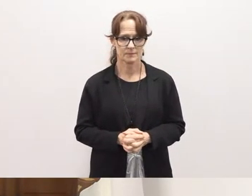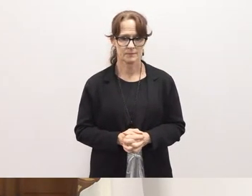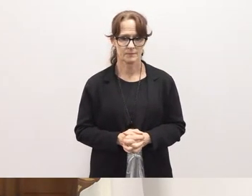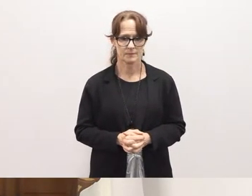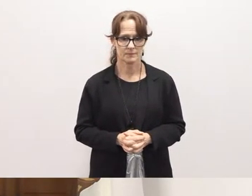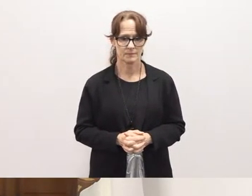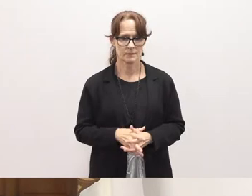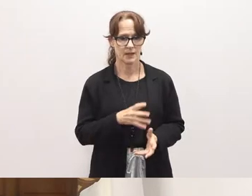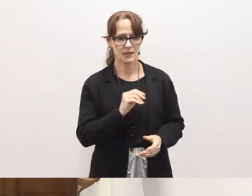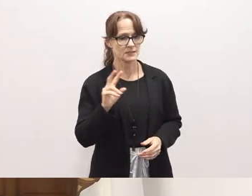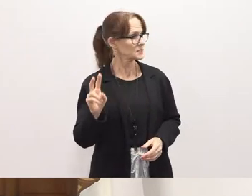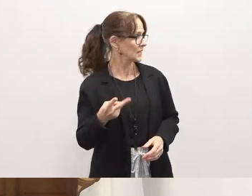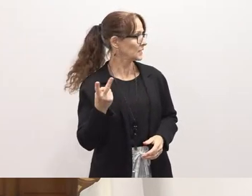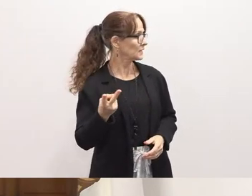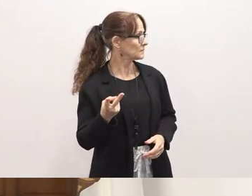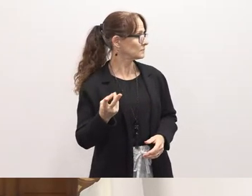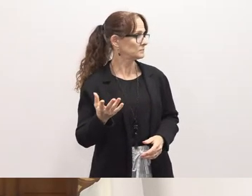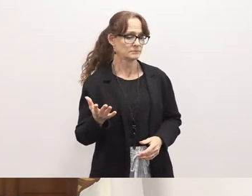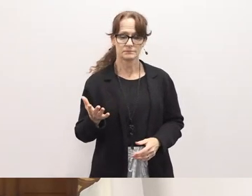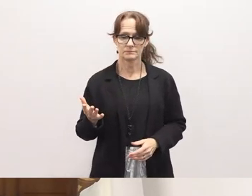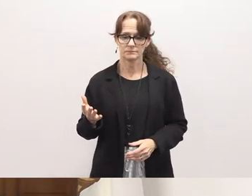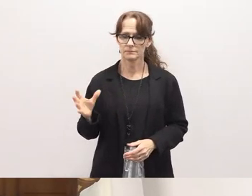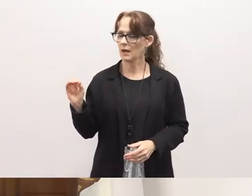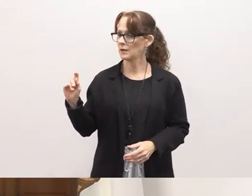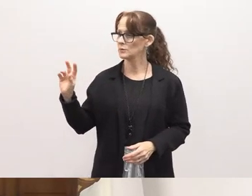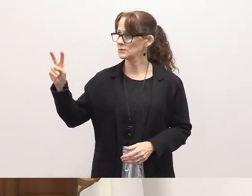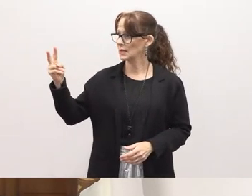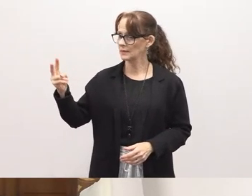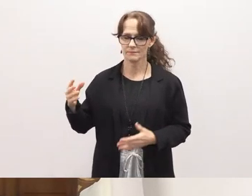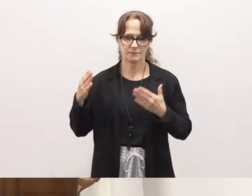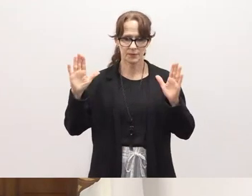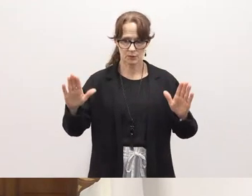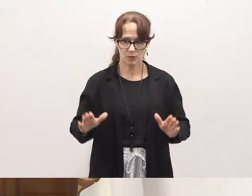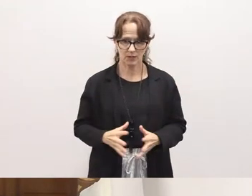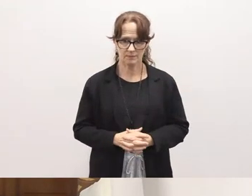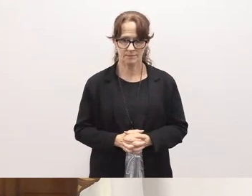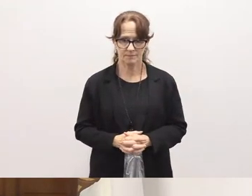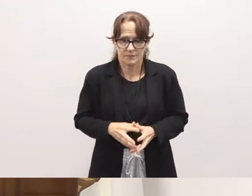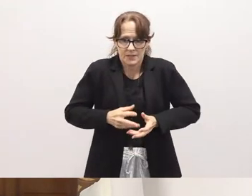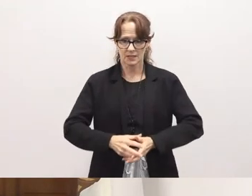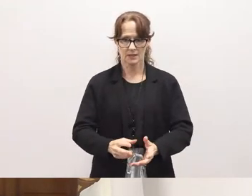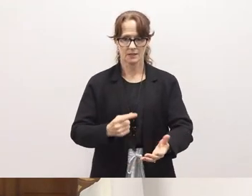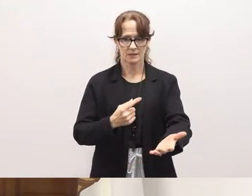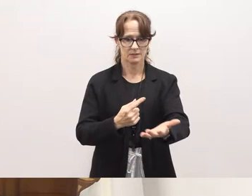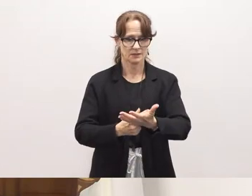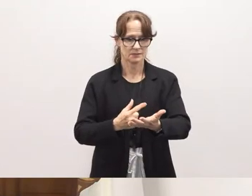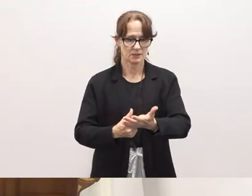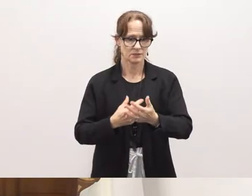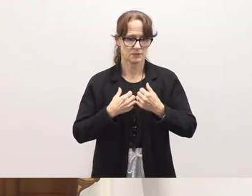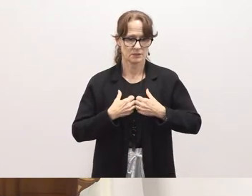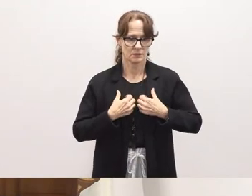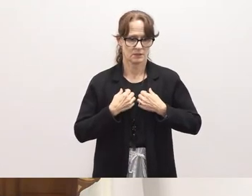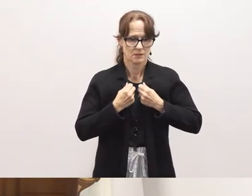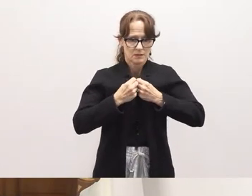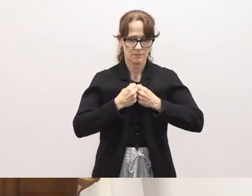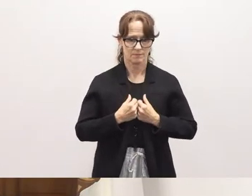And a second. Second. Great. Any discussion?